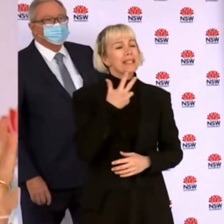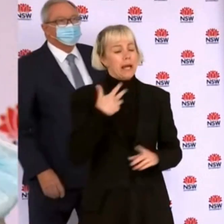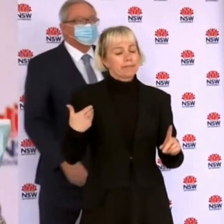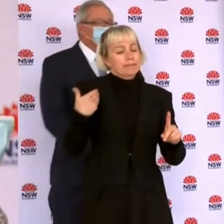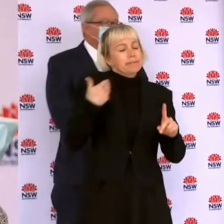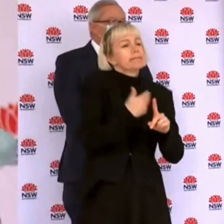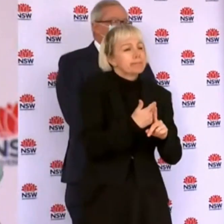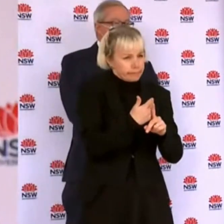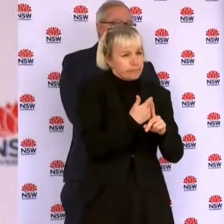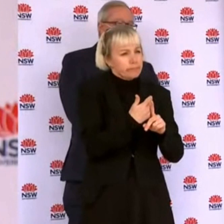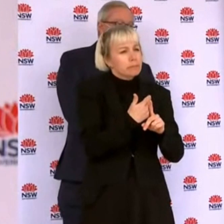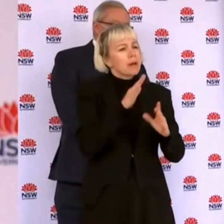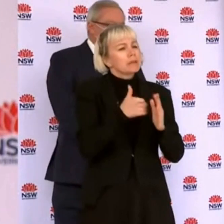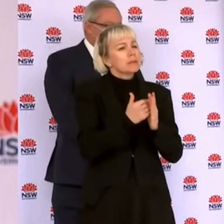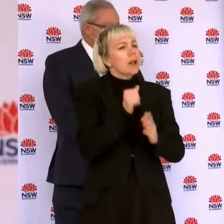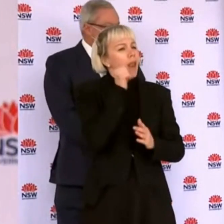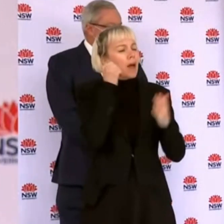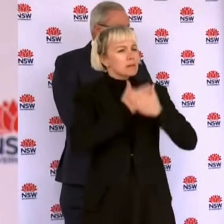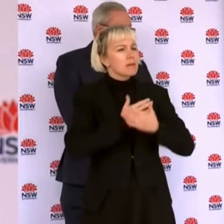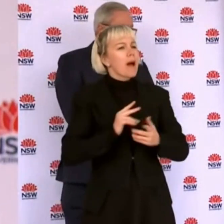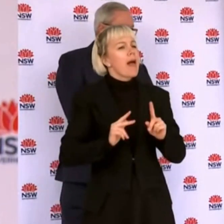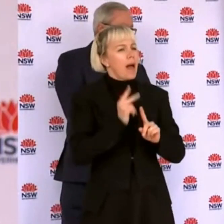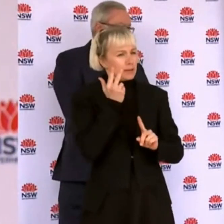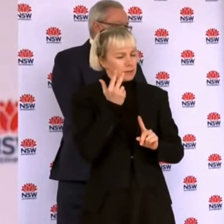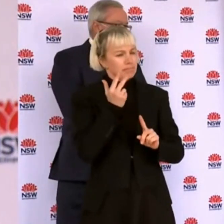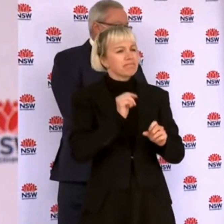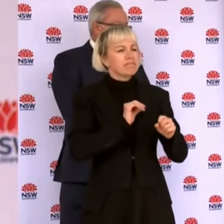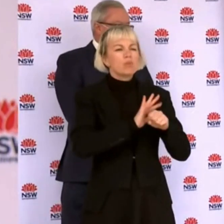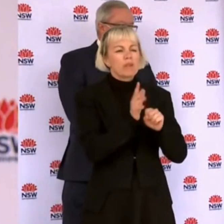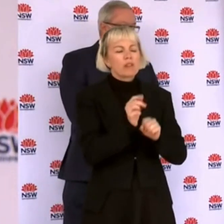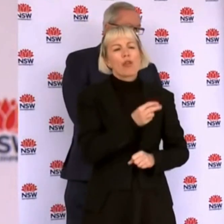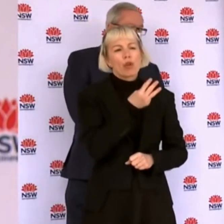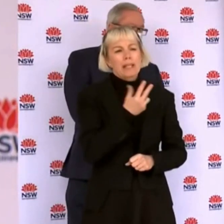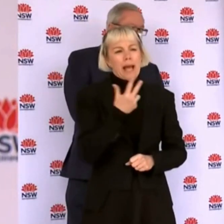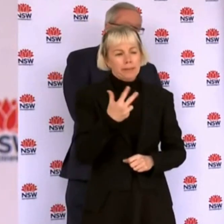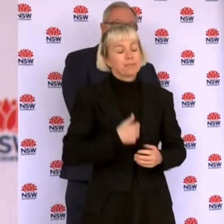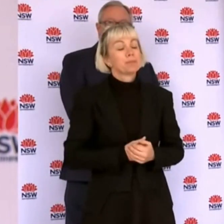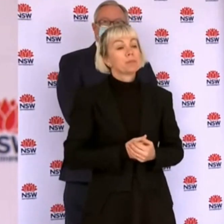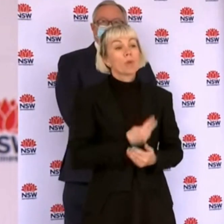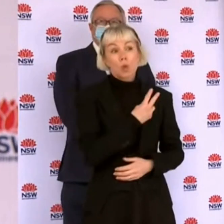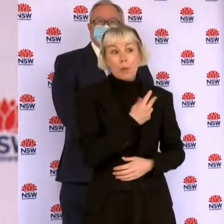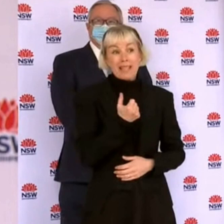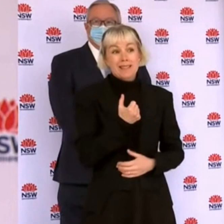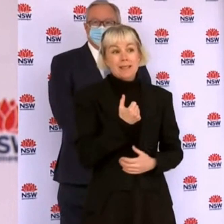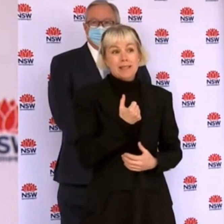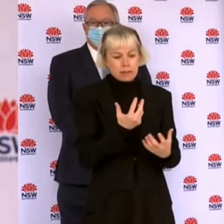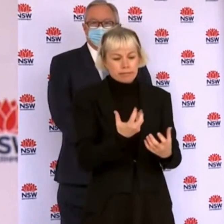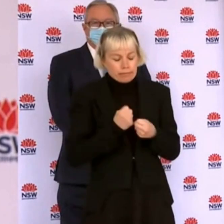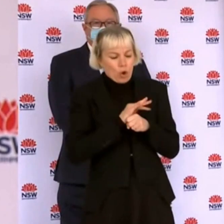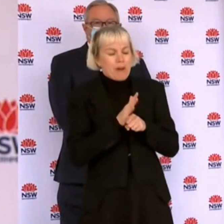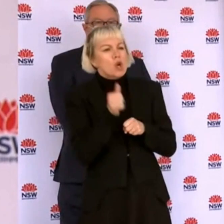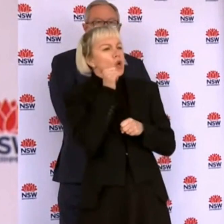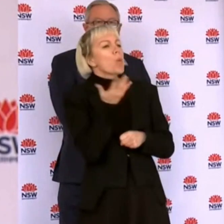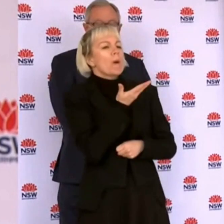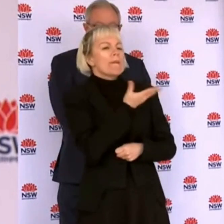of COVID in the 24 hours to 8 p.m. last night. 26 were locally acquired and are linked to known case or clusters, and of